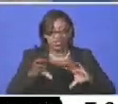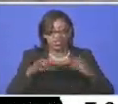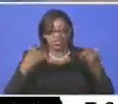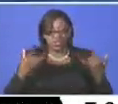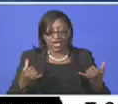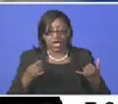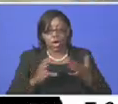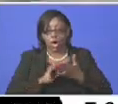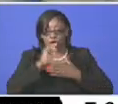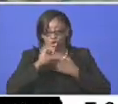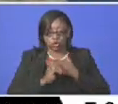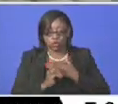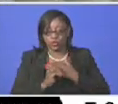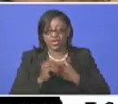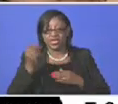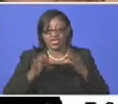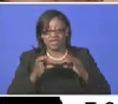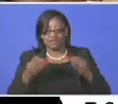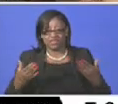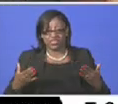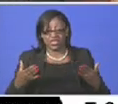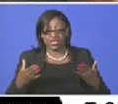year, October, if everything goes well.